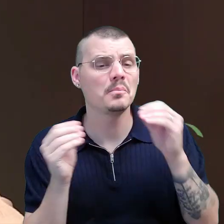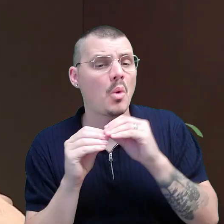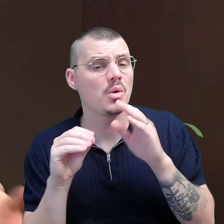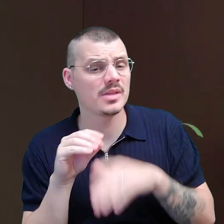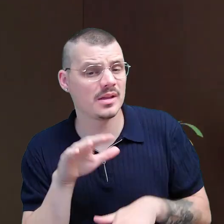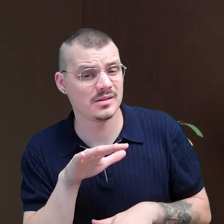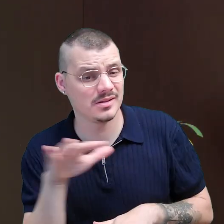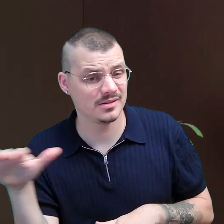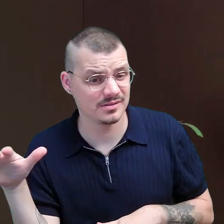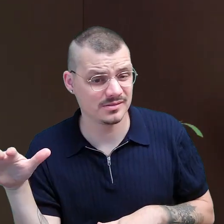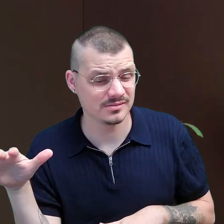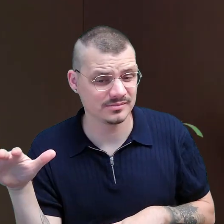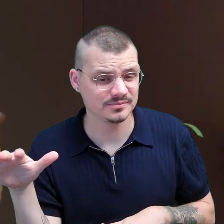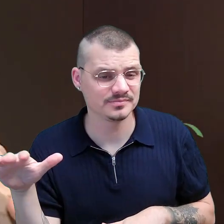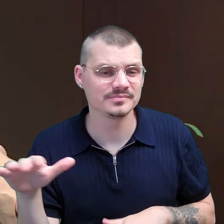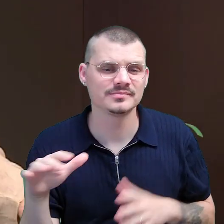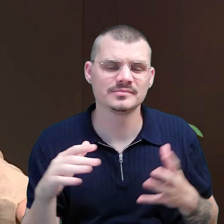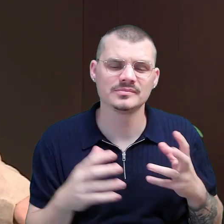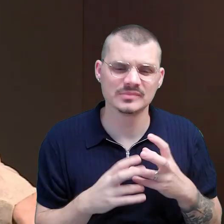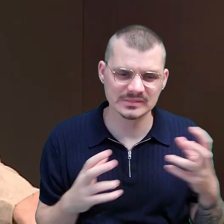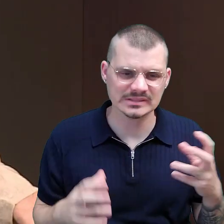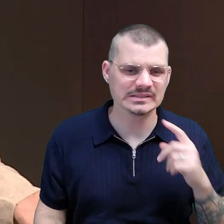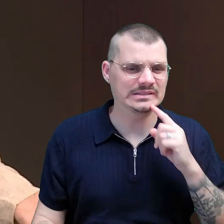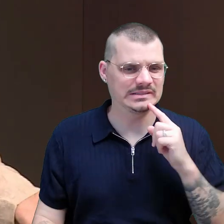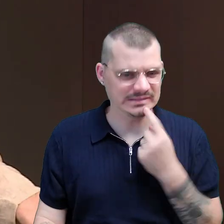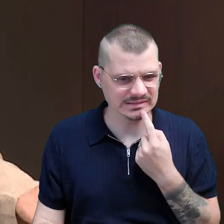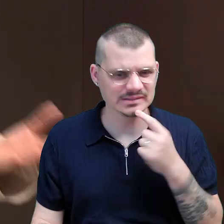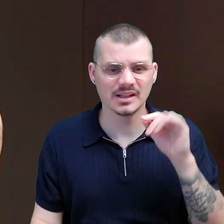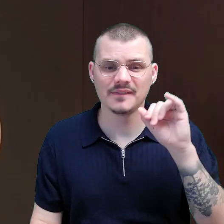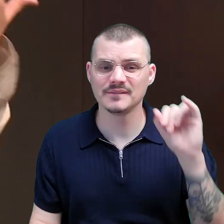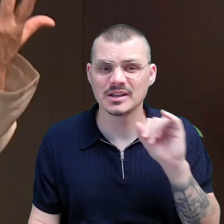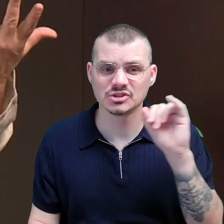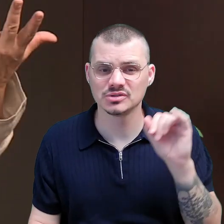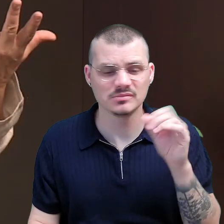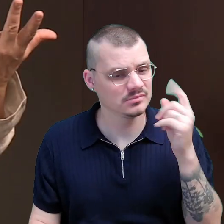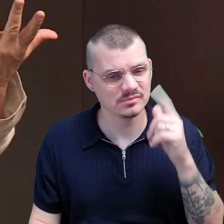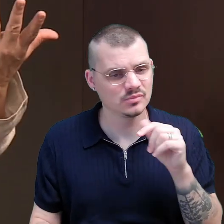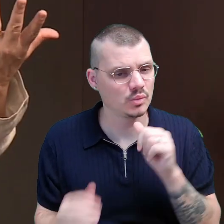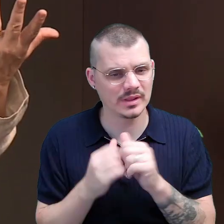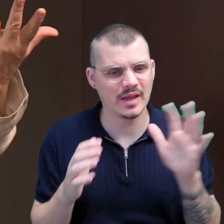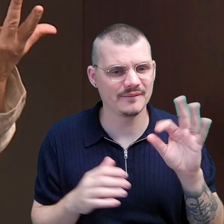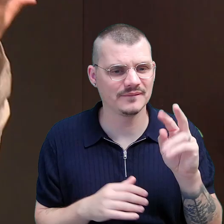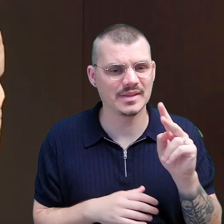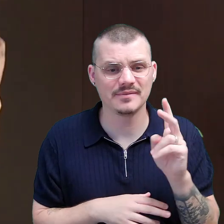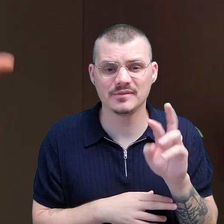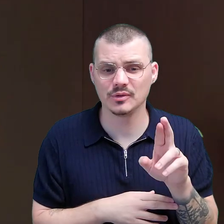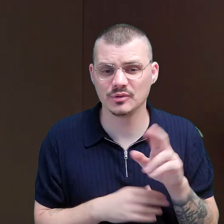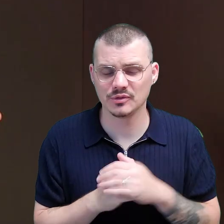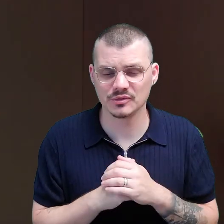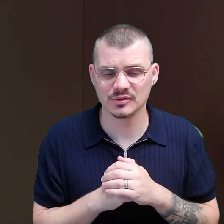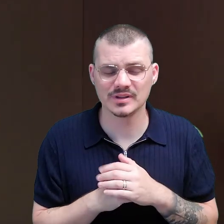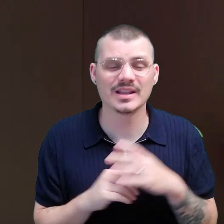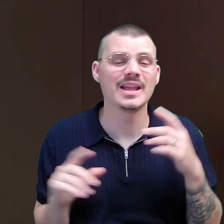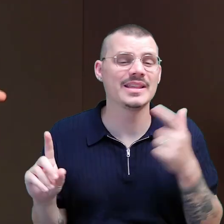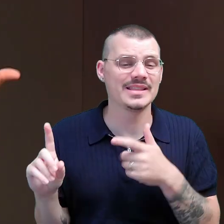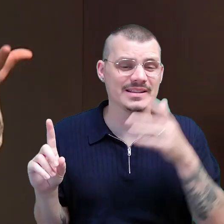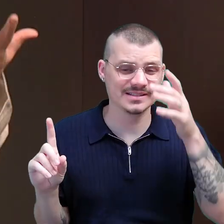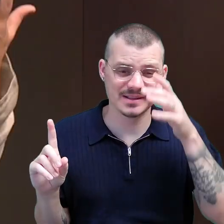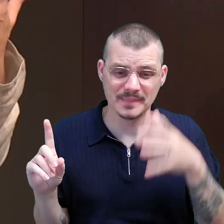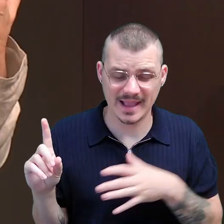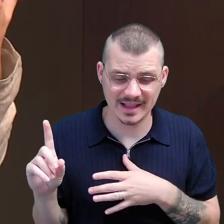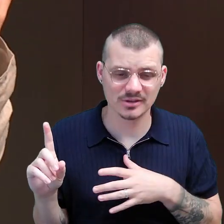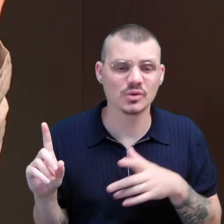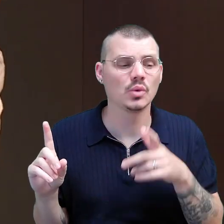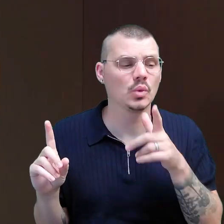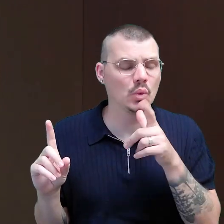people? Intense infections without fevers. And this man,